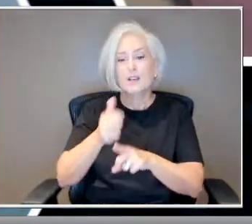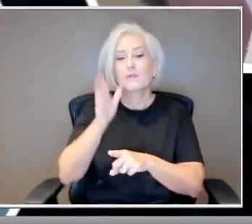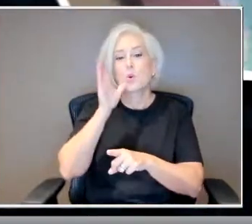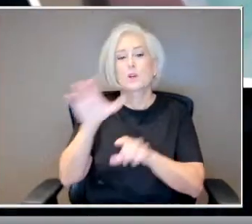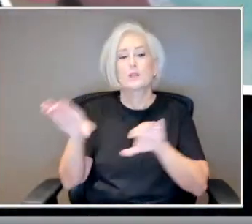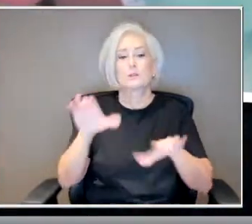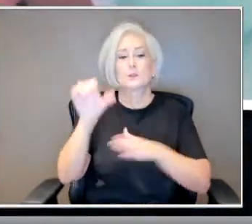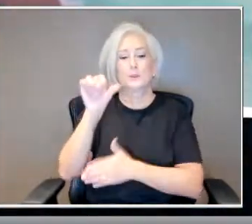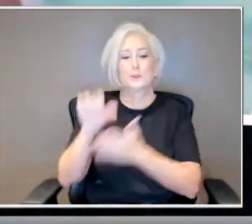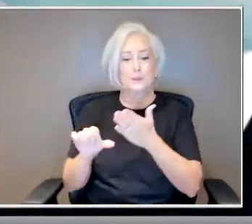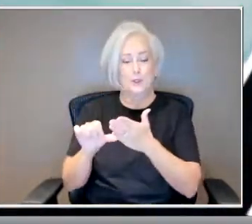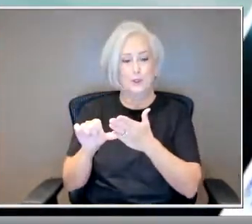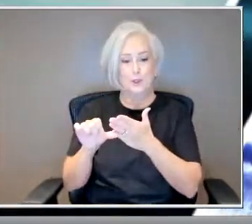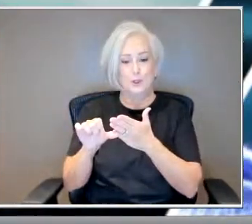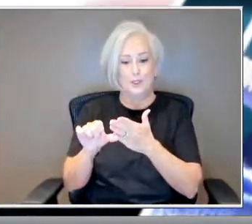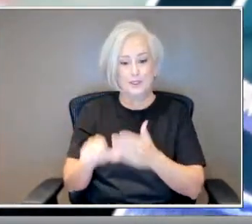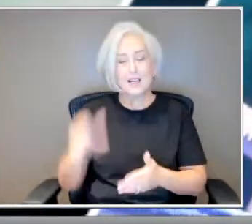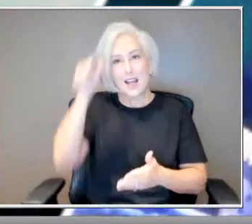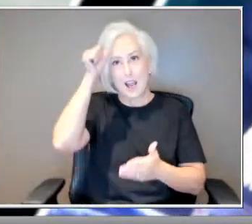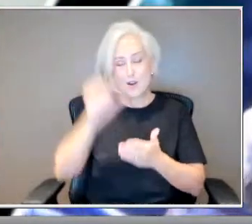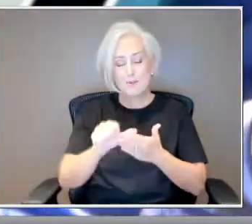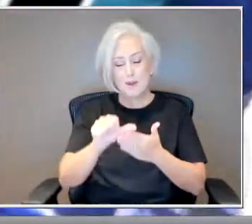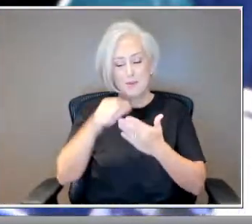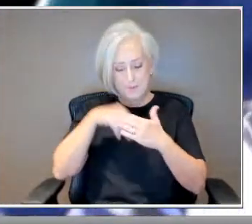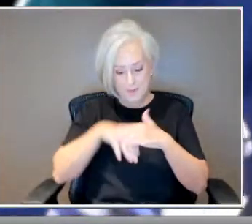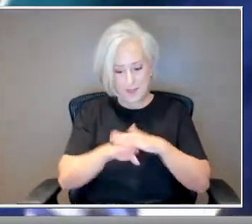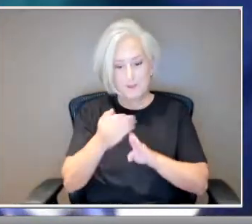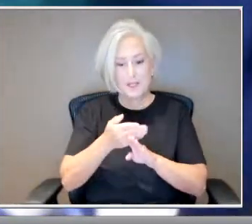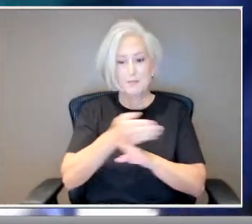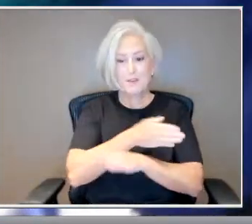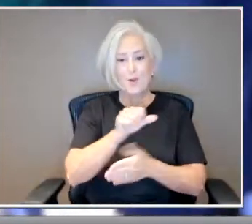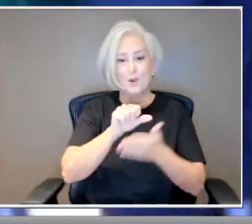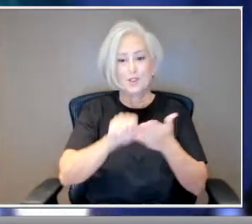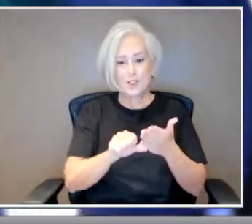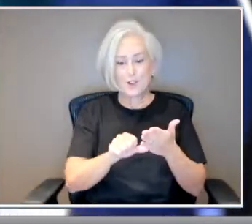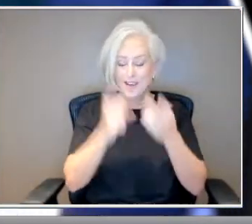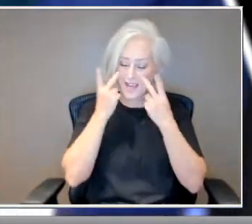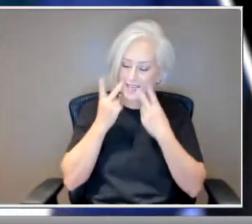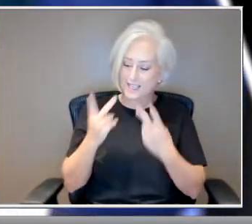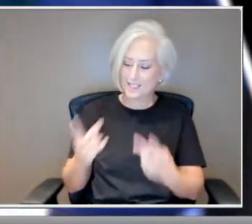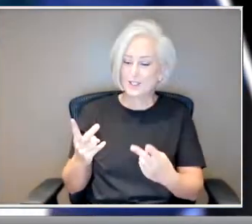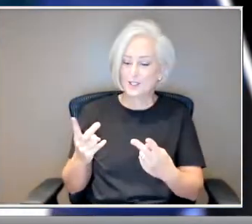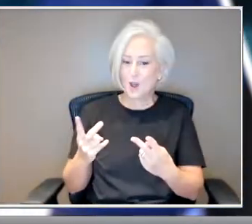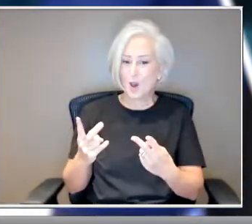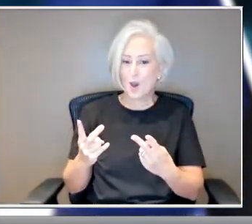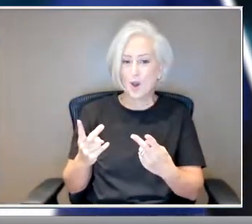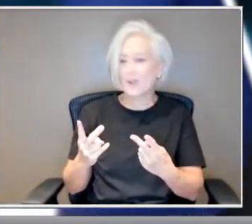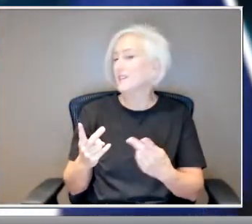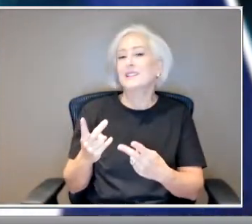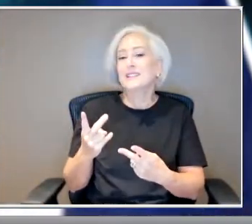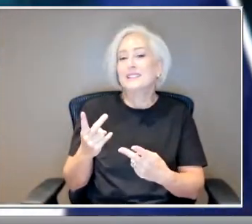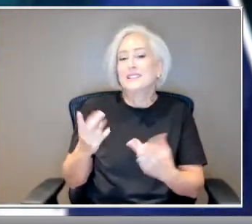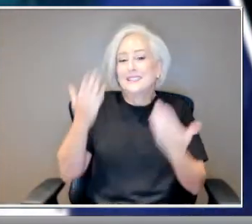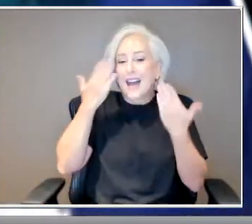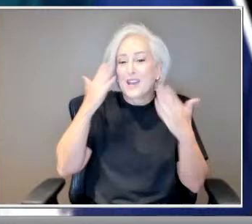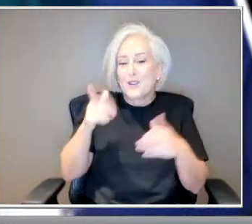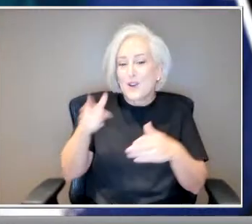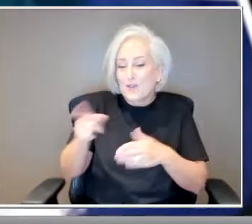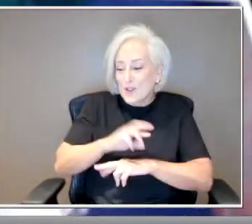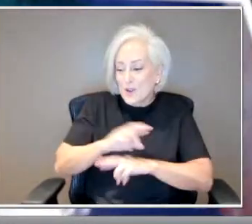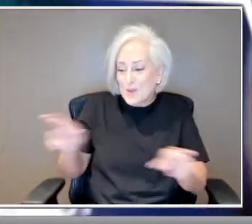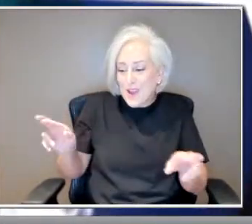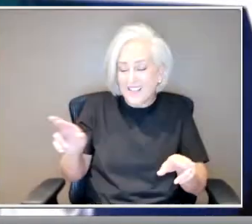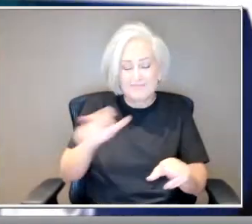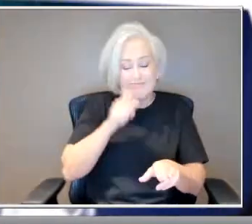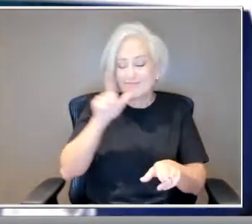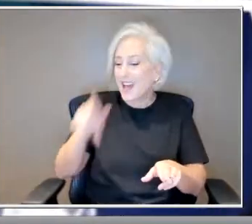to check on me. And he just seen the joy in me, and he was like, I came to see if you were ready, but I don't even have to ask. And he's